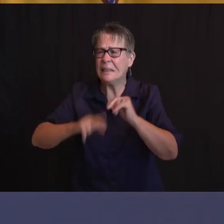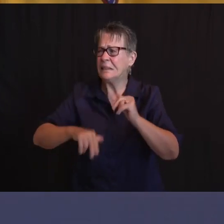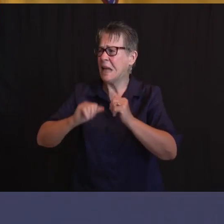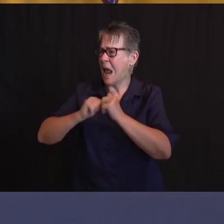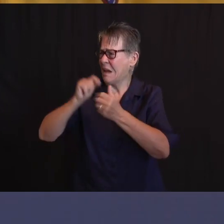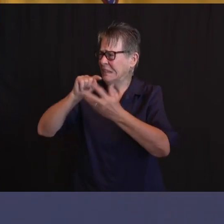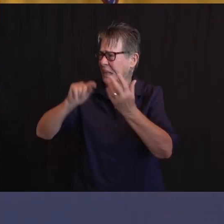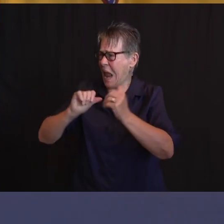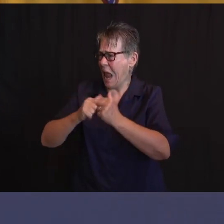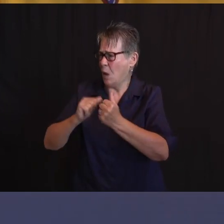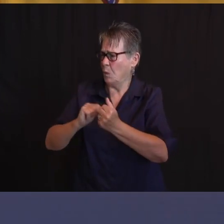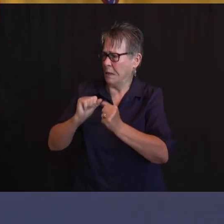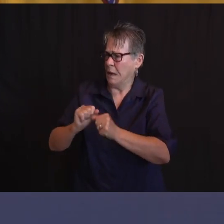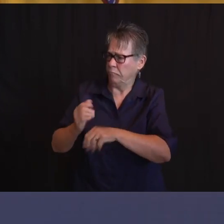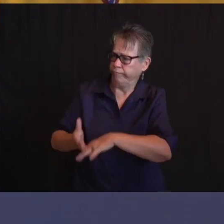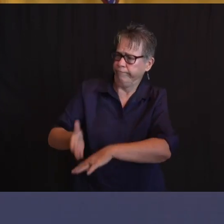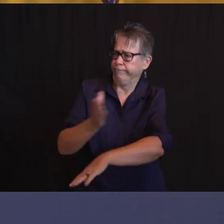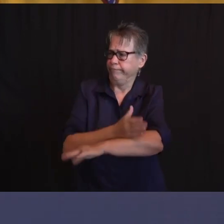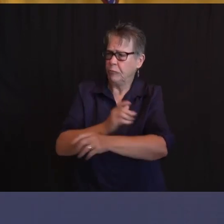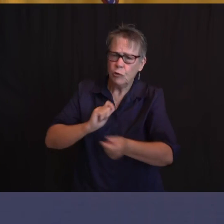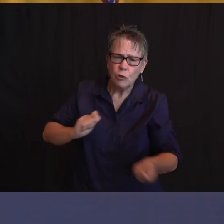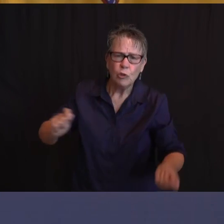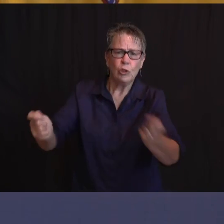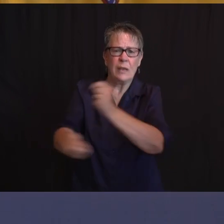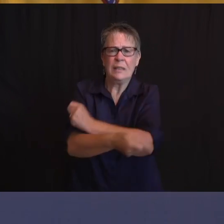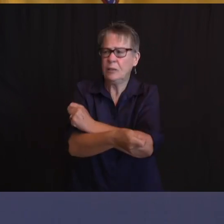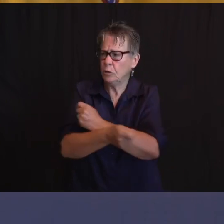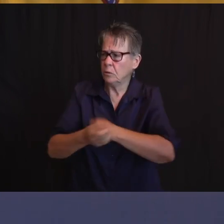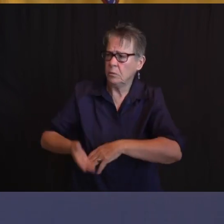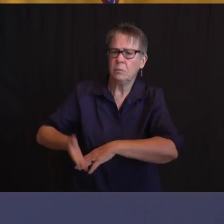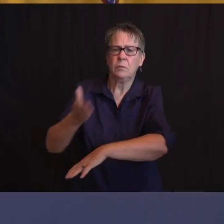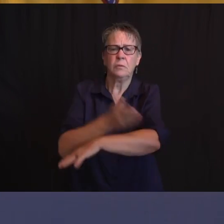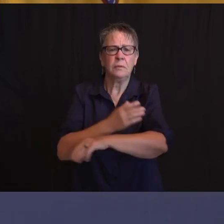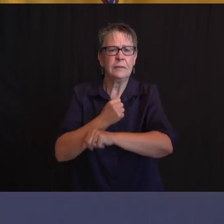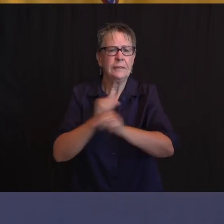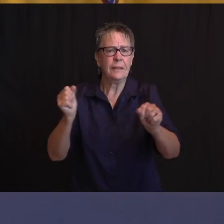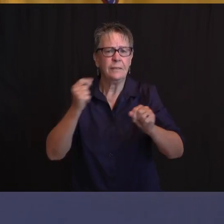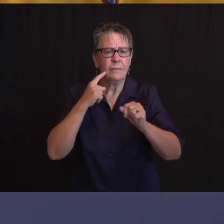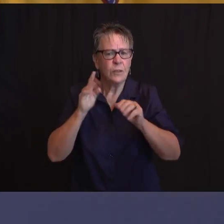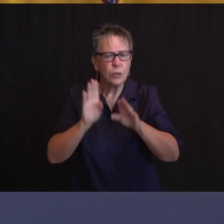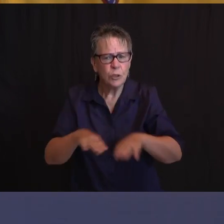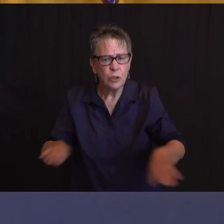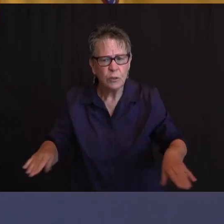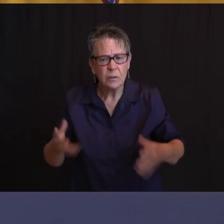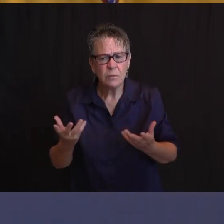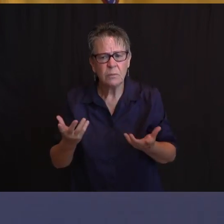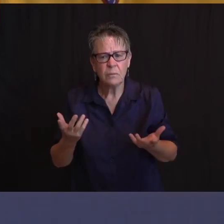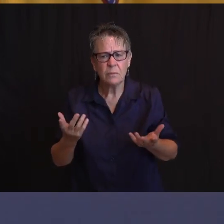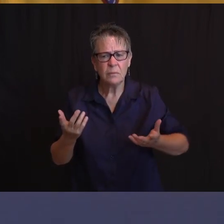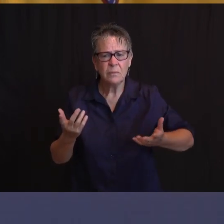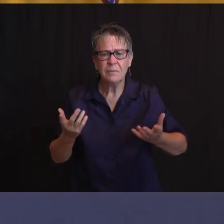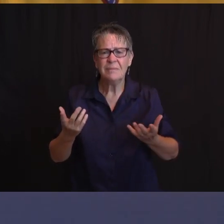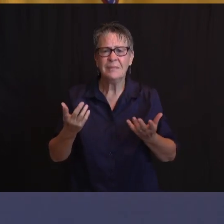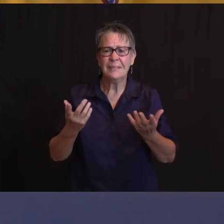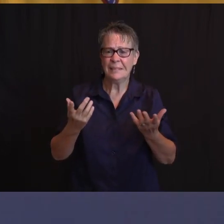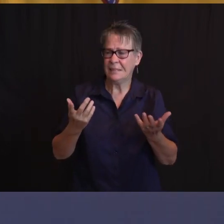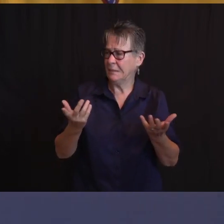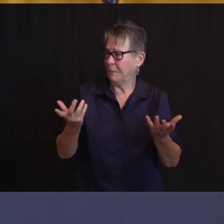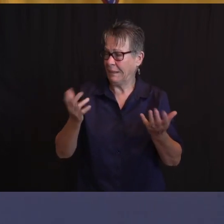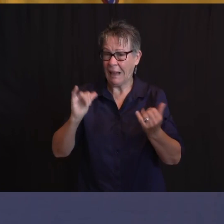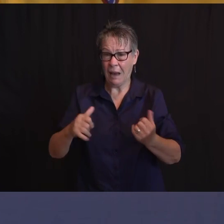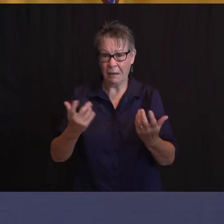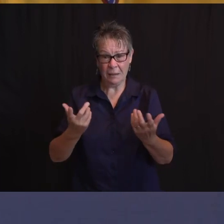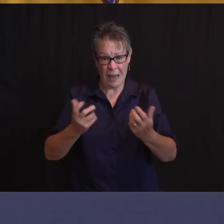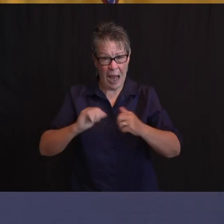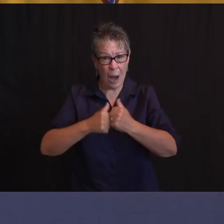feet boundaries are. There is a significant amount of CARES Act money for education, Matt. I don't know for sure